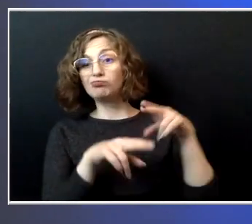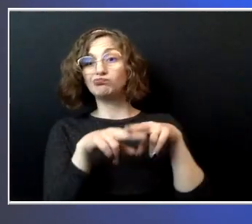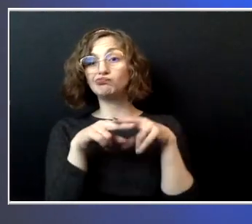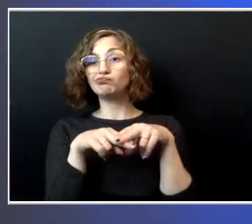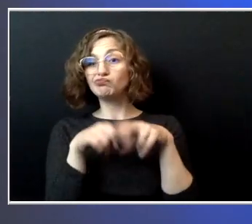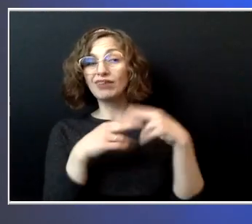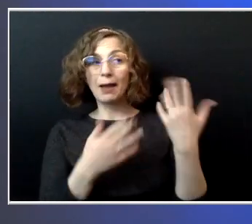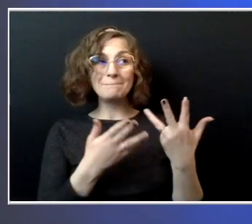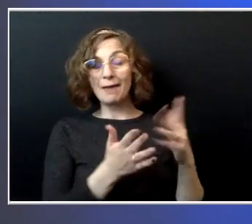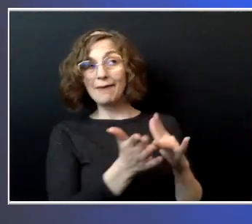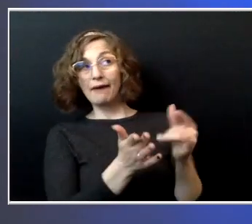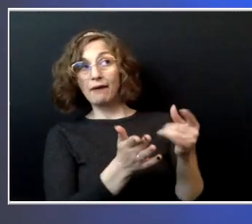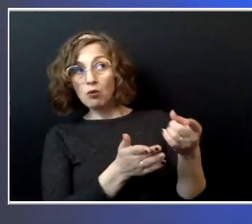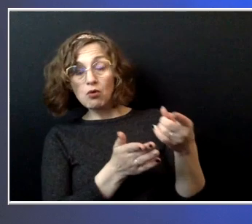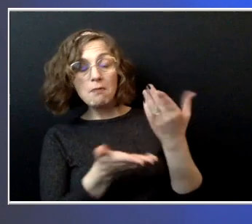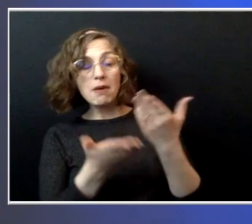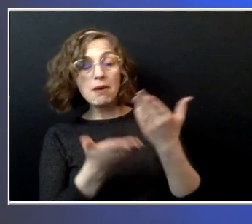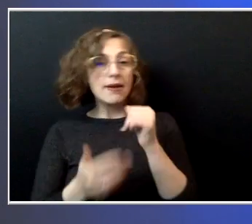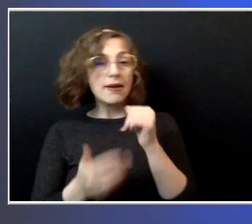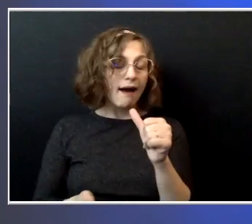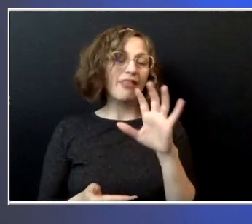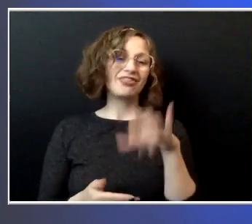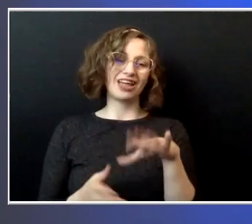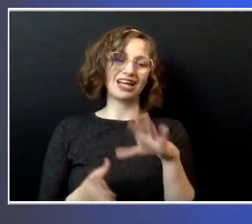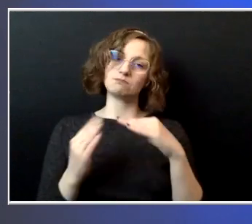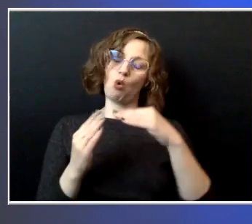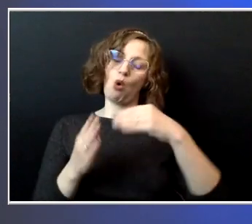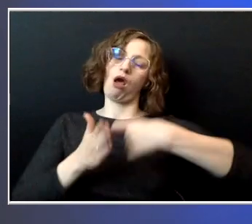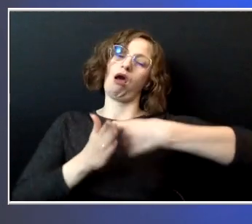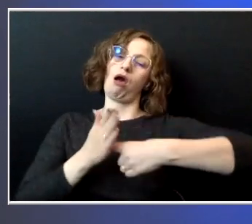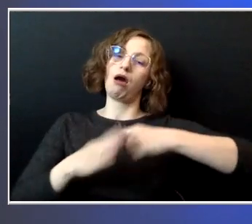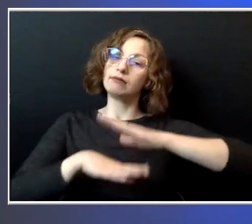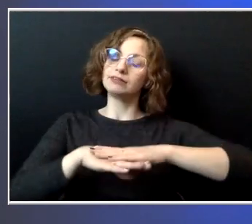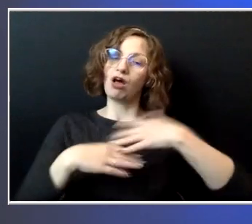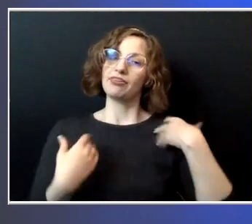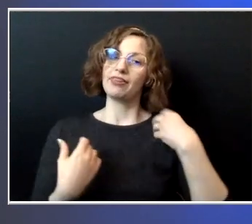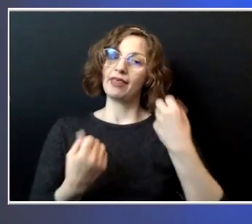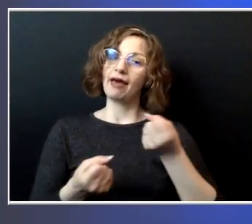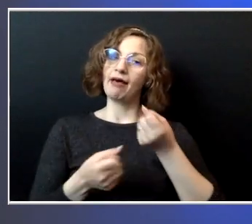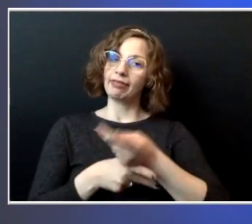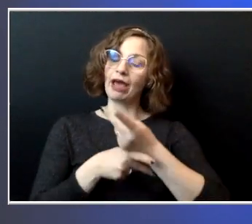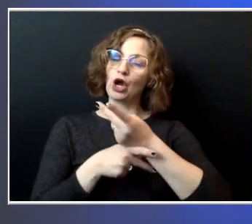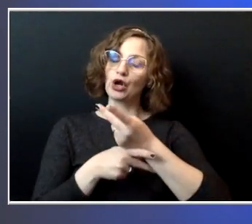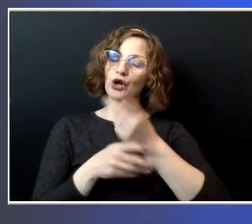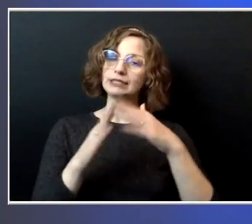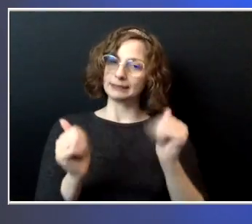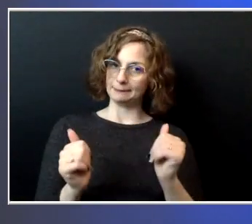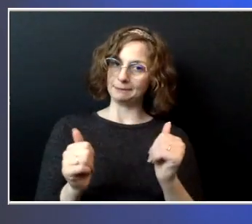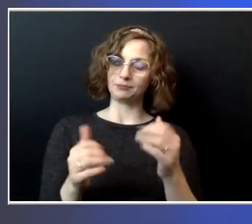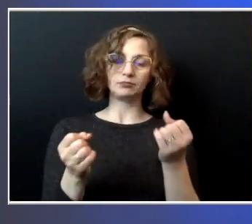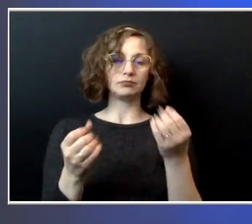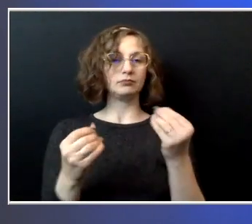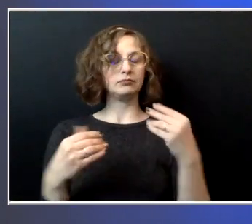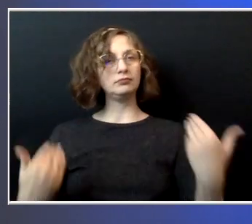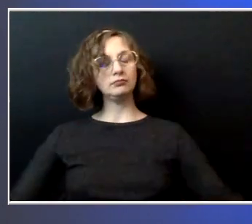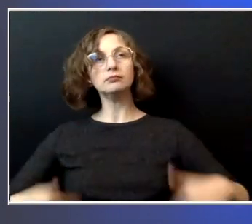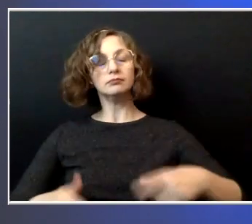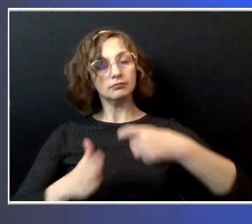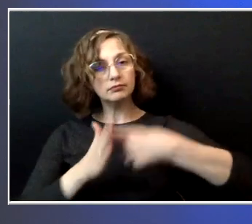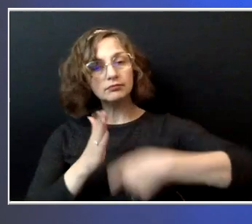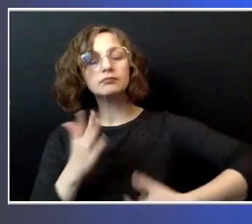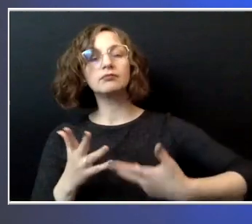So it's a higher cost driver for providing that service to a lot of rural hospitals, and reimbursement hasn't really kept up